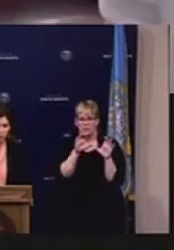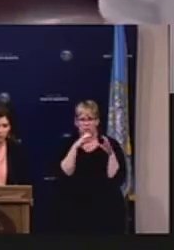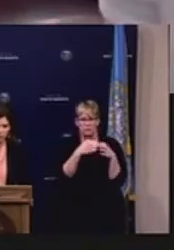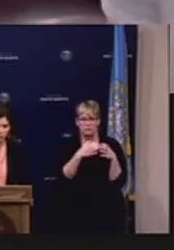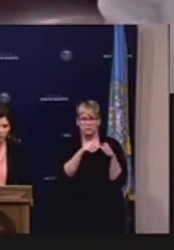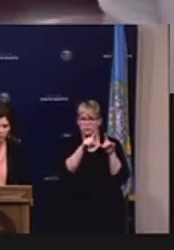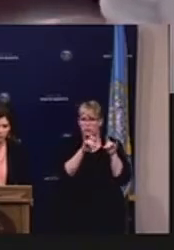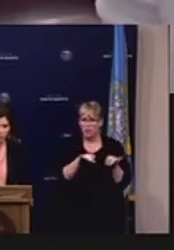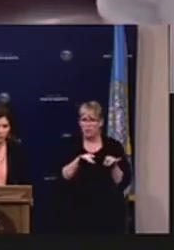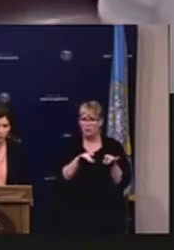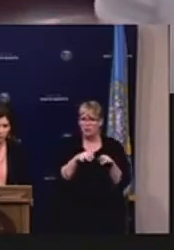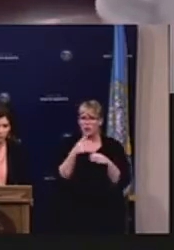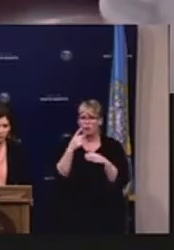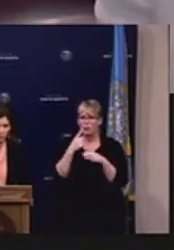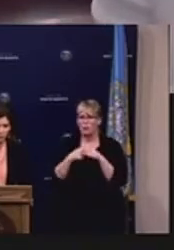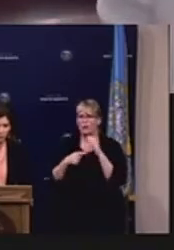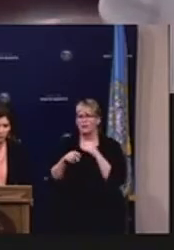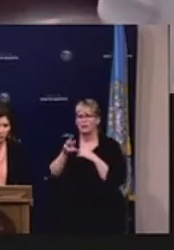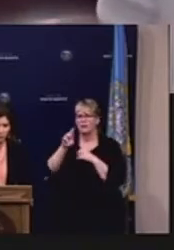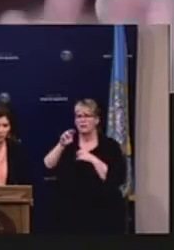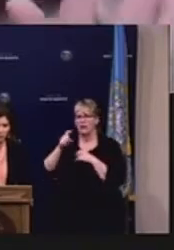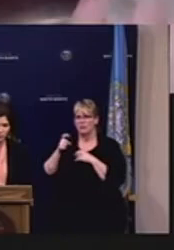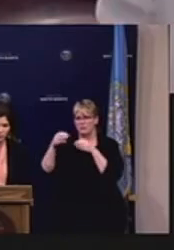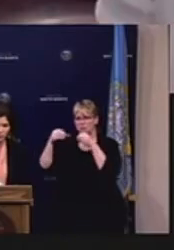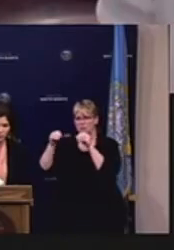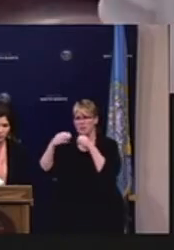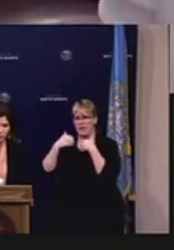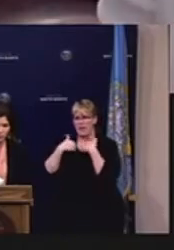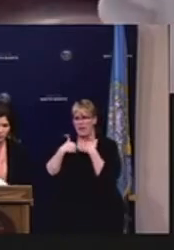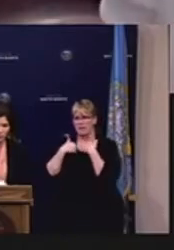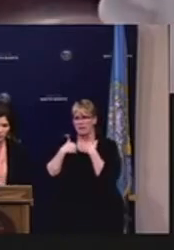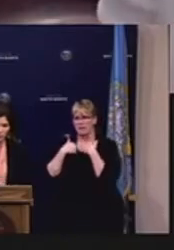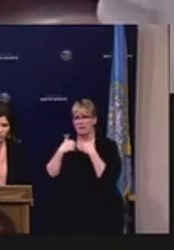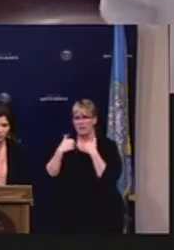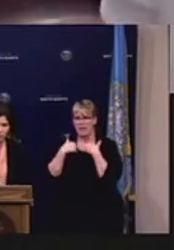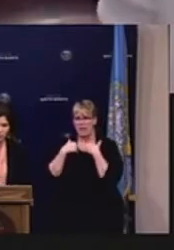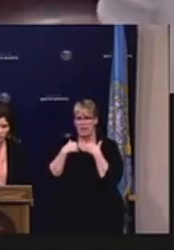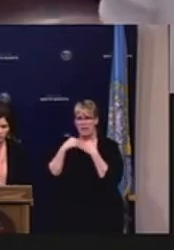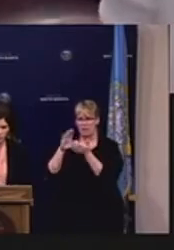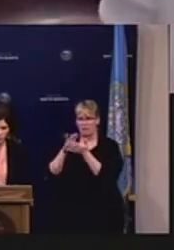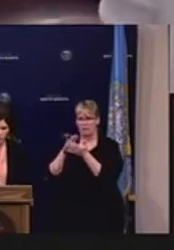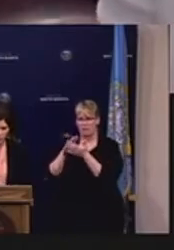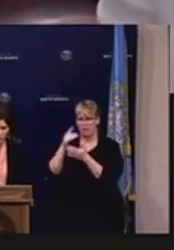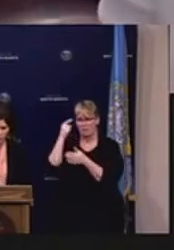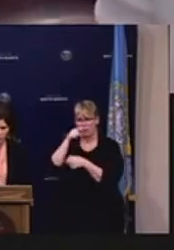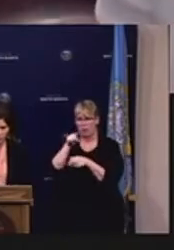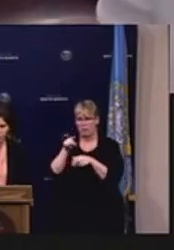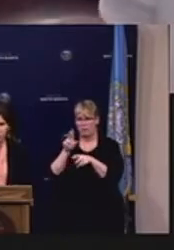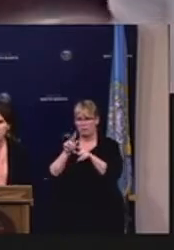pharmacies have on hand is for prescriptions from physicians to those patients with